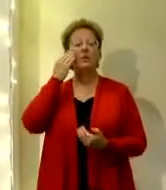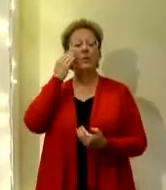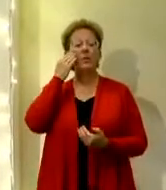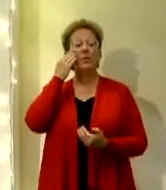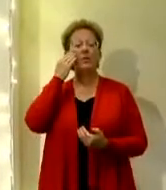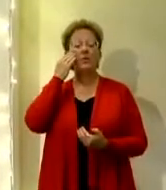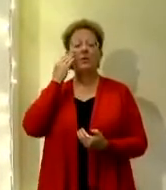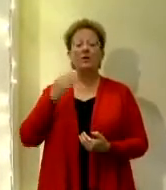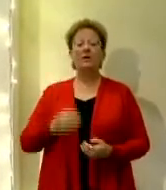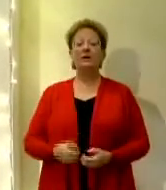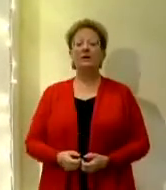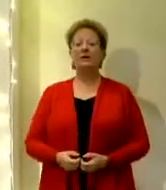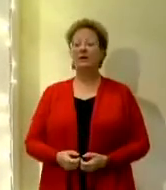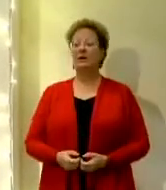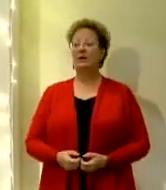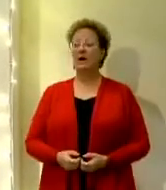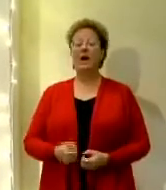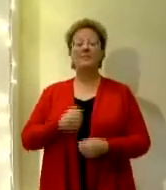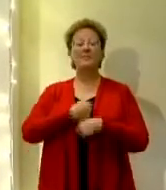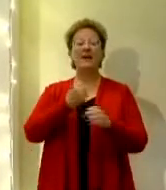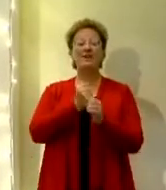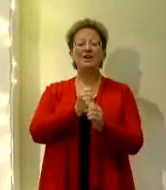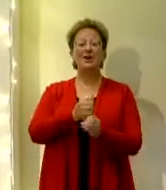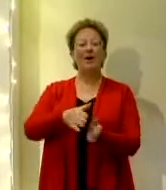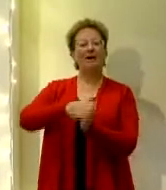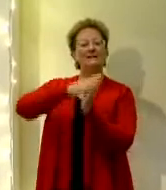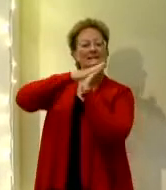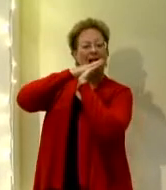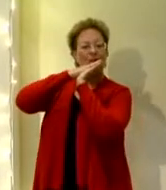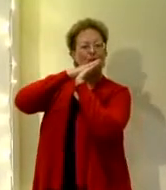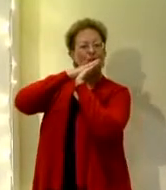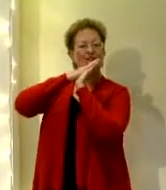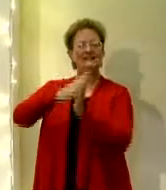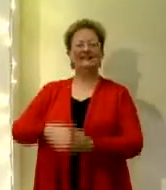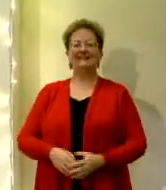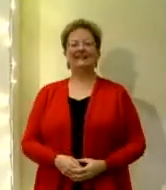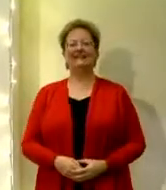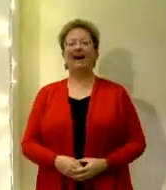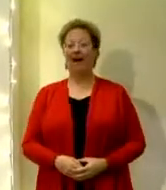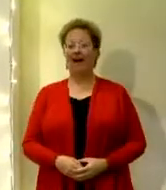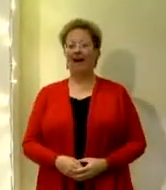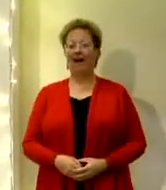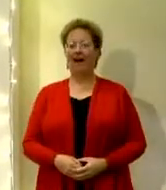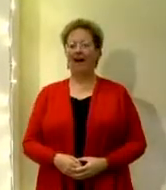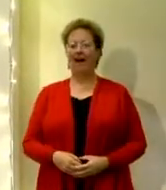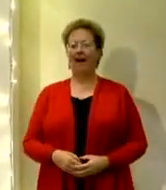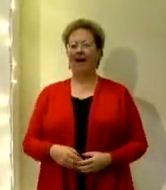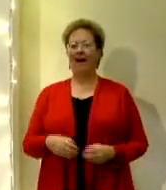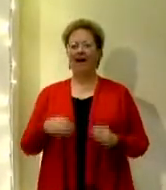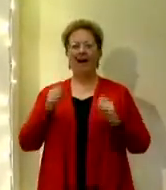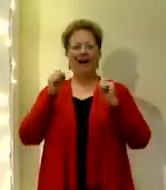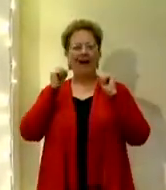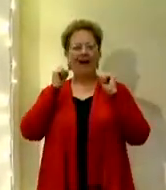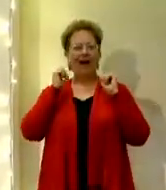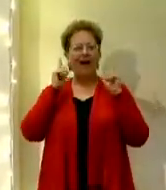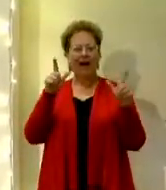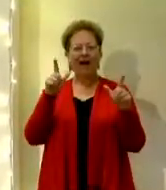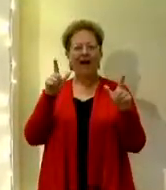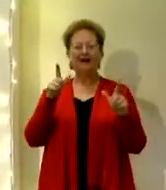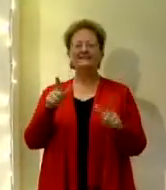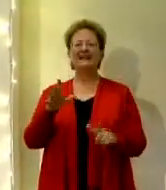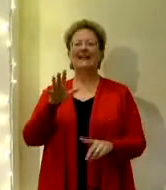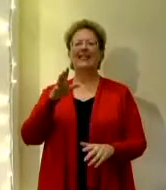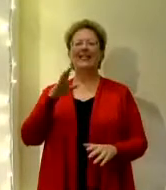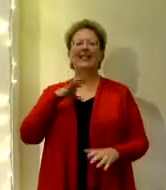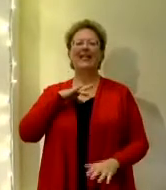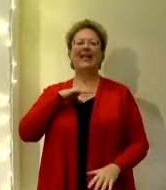you a peanut butter sandwich." And she laughed and she laughed,